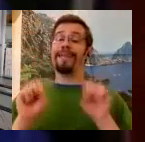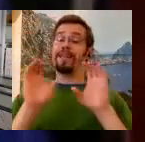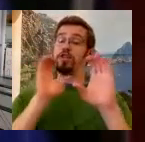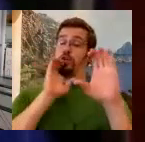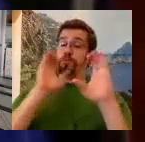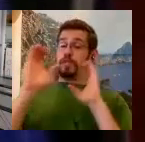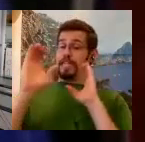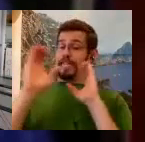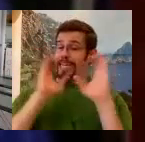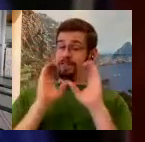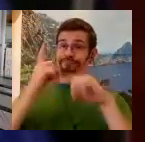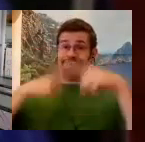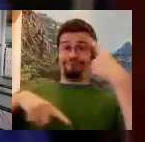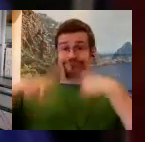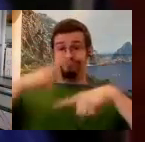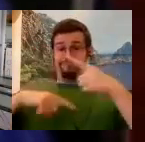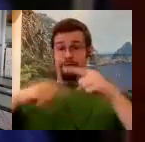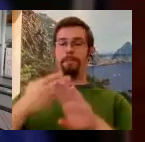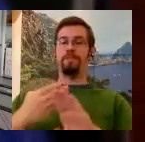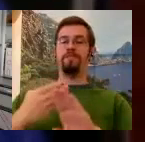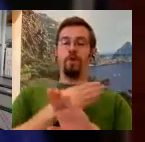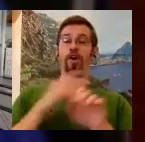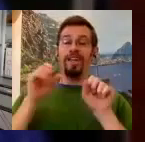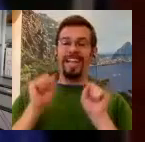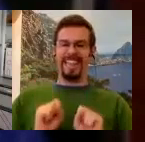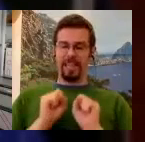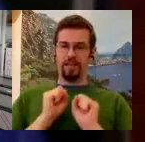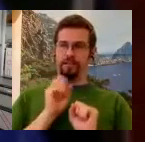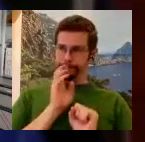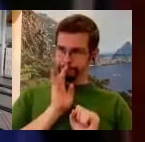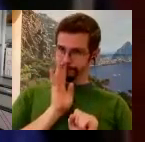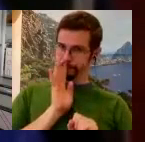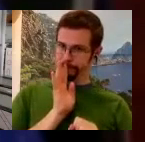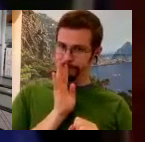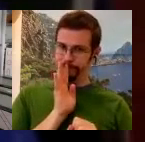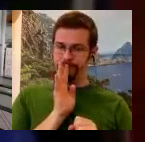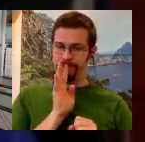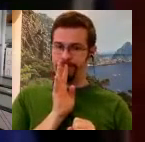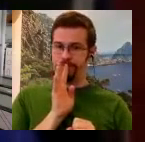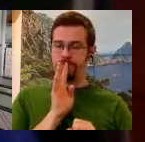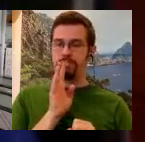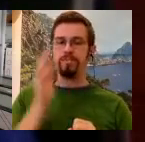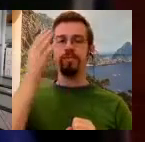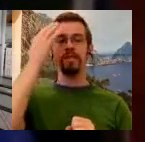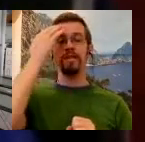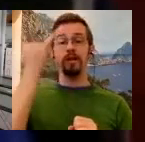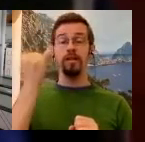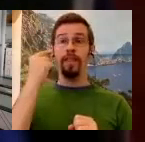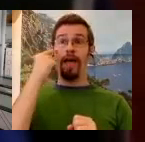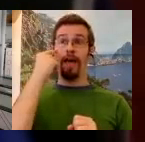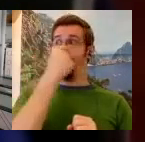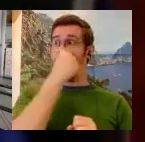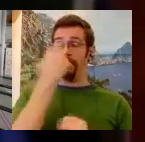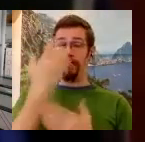language before they can actually learn to speak, because